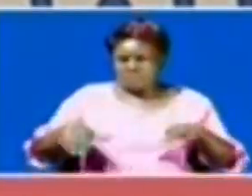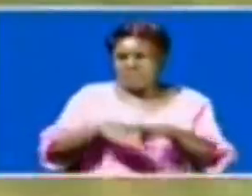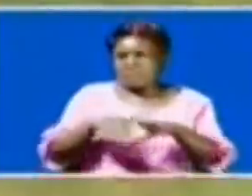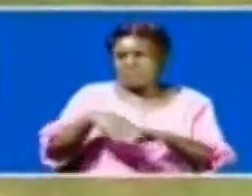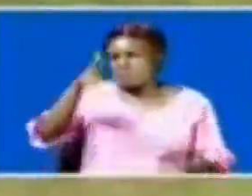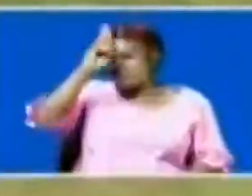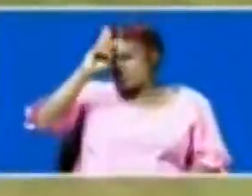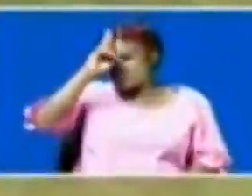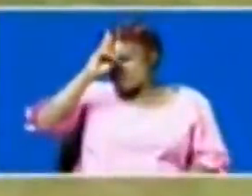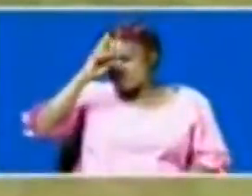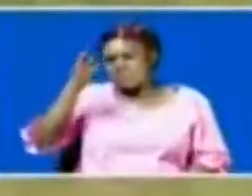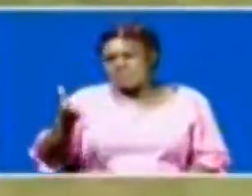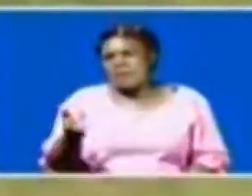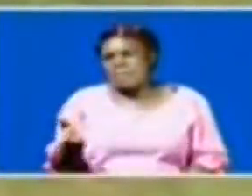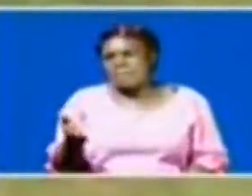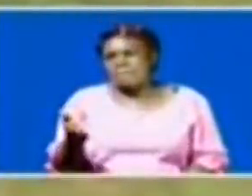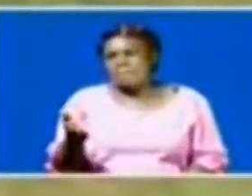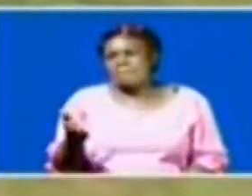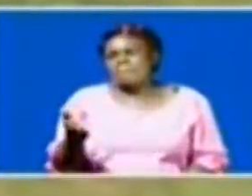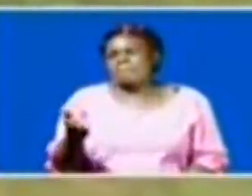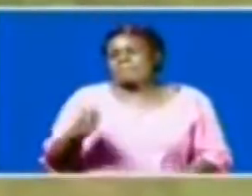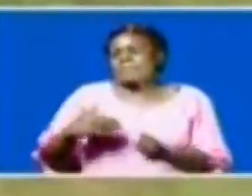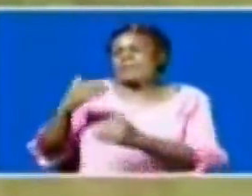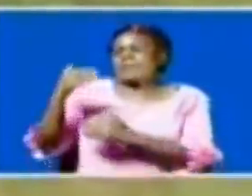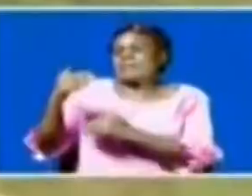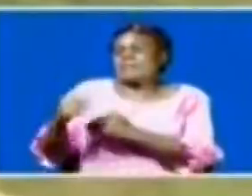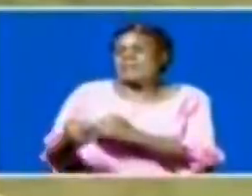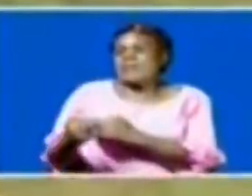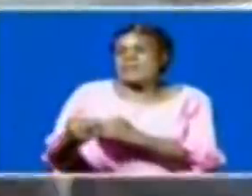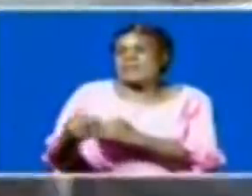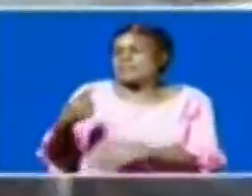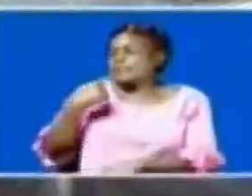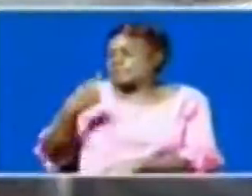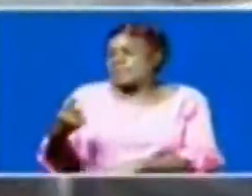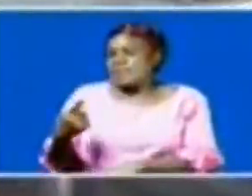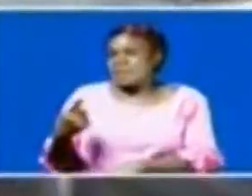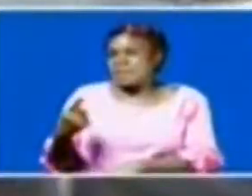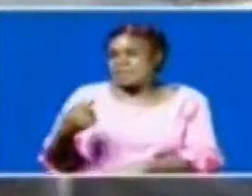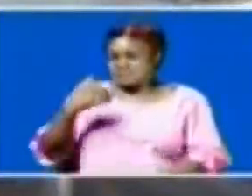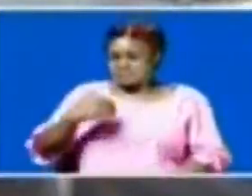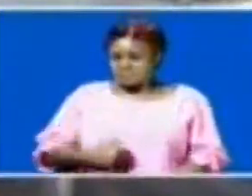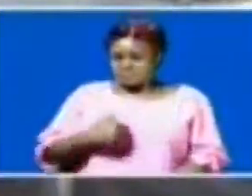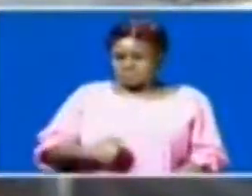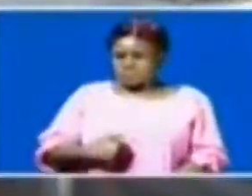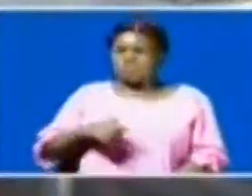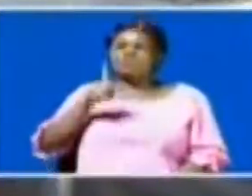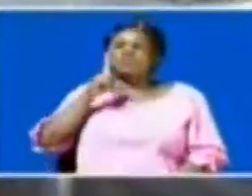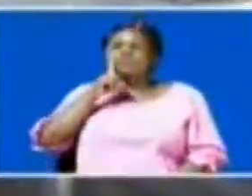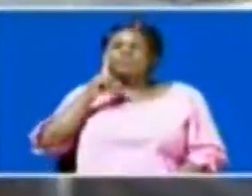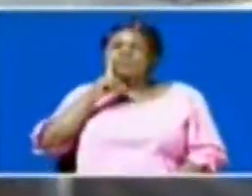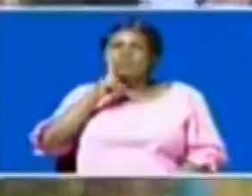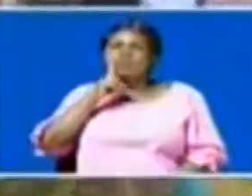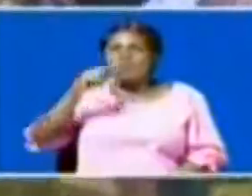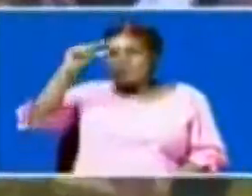who are available at that time. So after that, they informed us that post-mortem will be done tomorrow, as